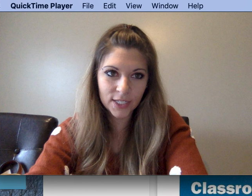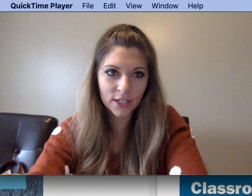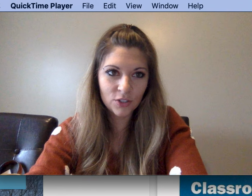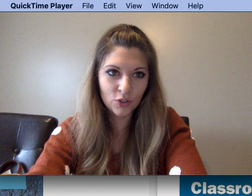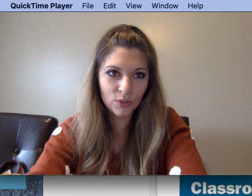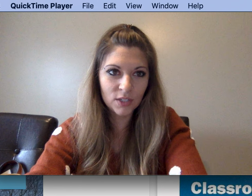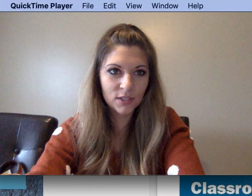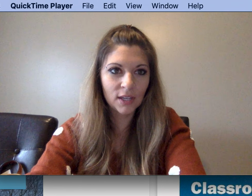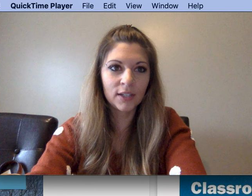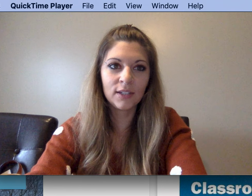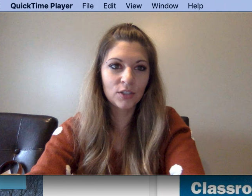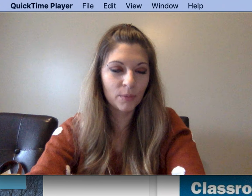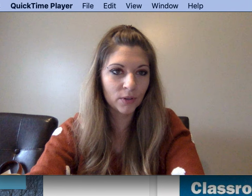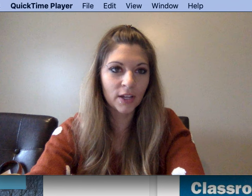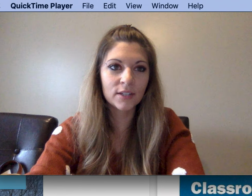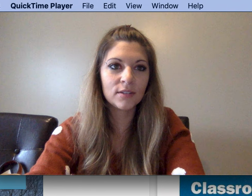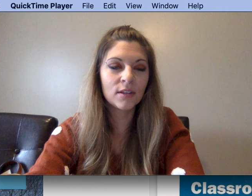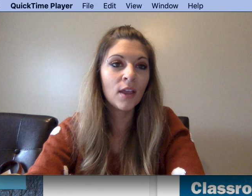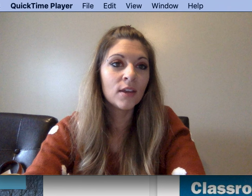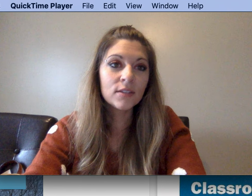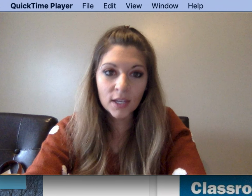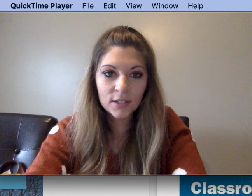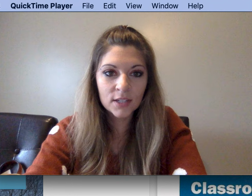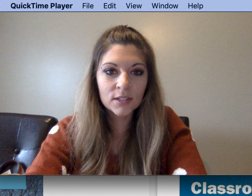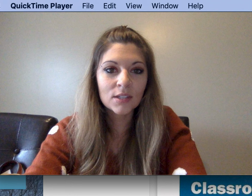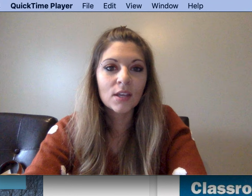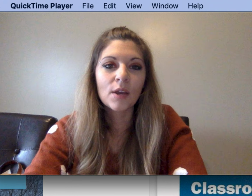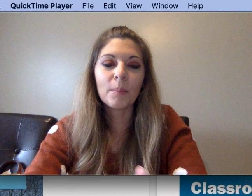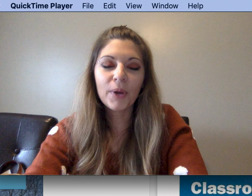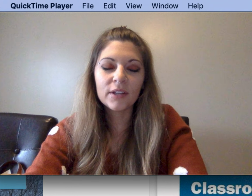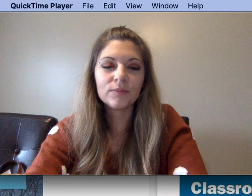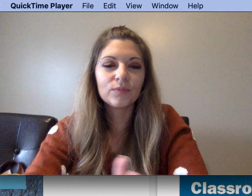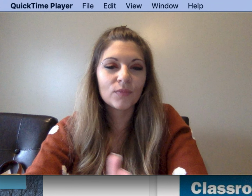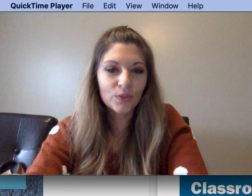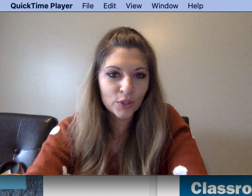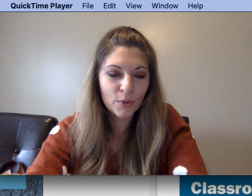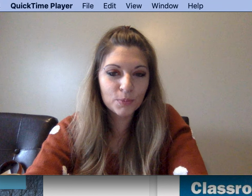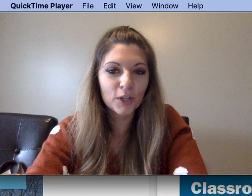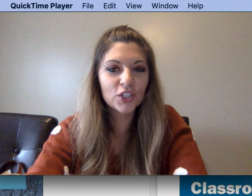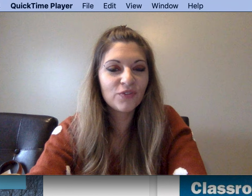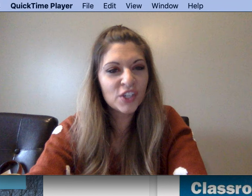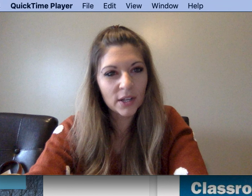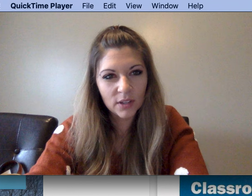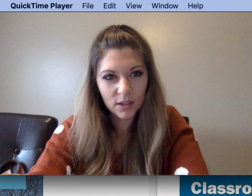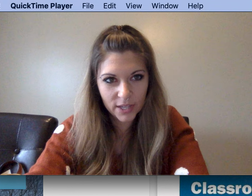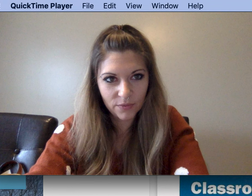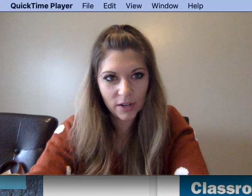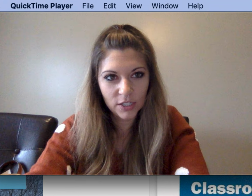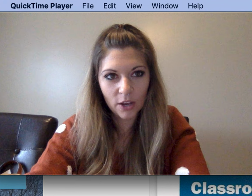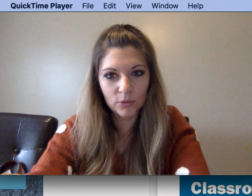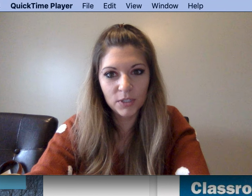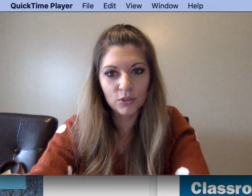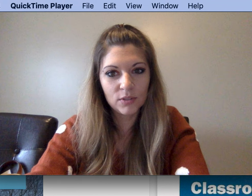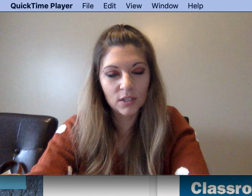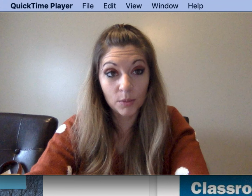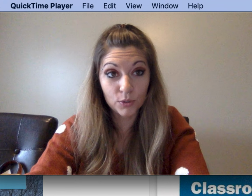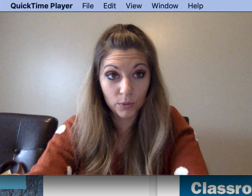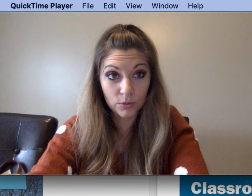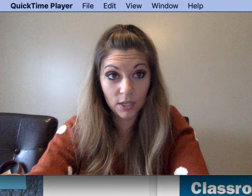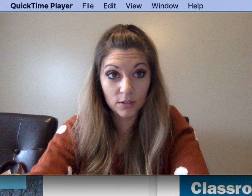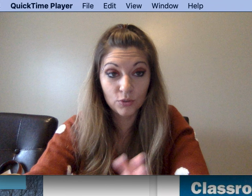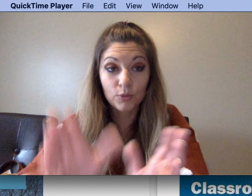more context and you need to sign a topicalized sentence, but for the most part, just figure out the classifier and how it would be used